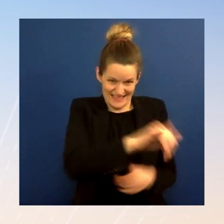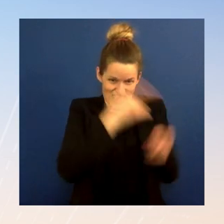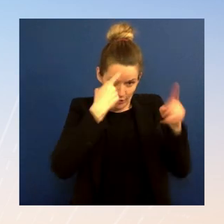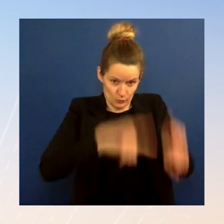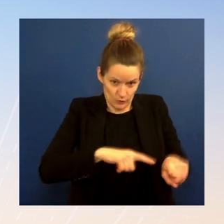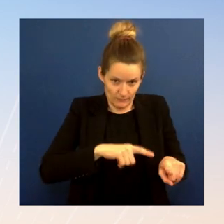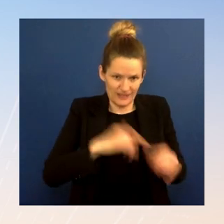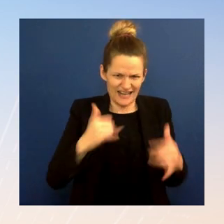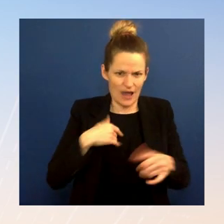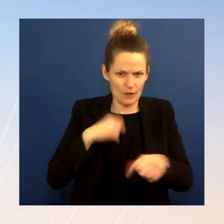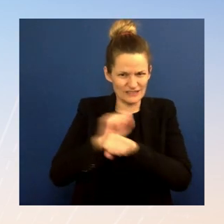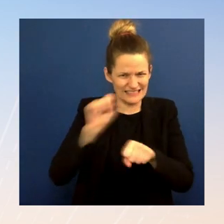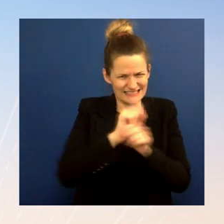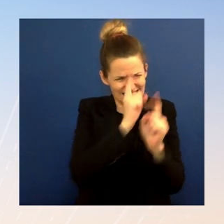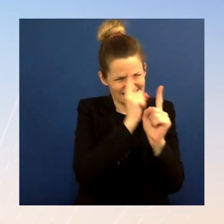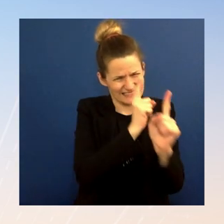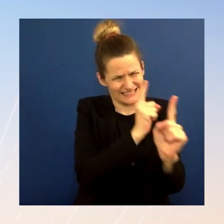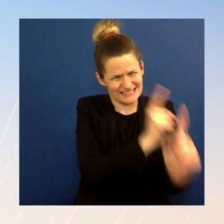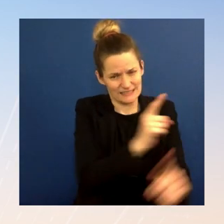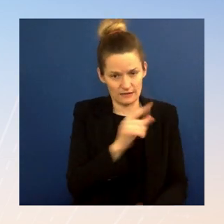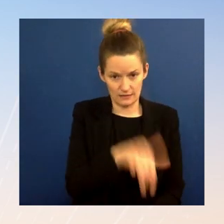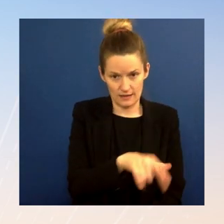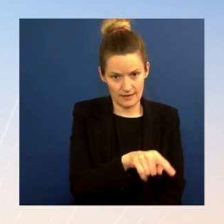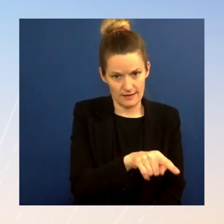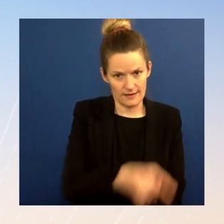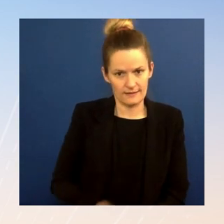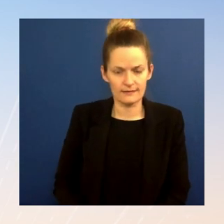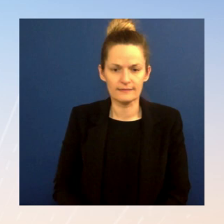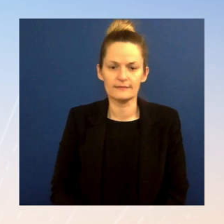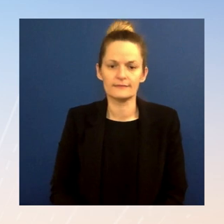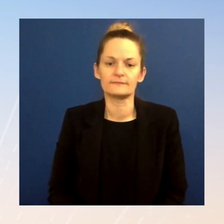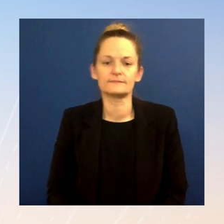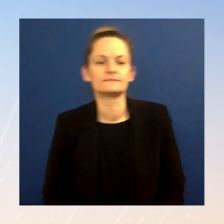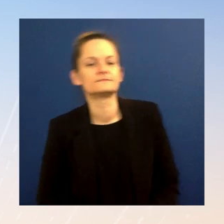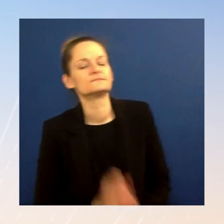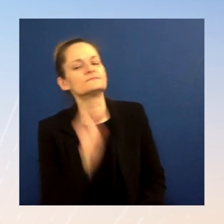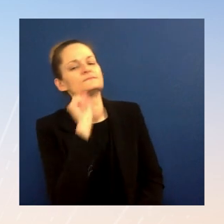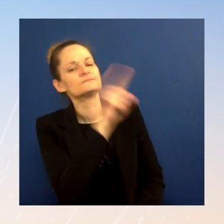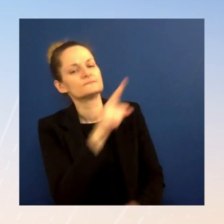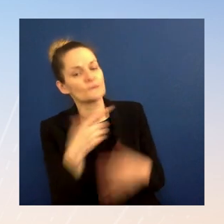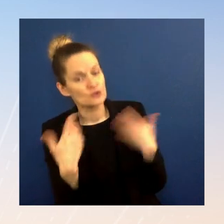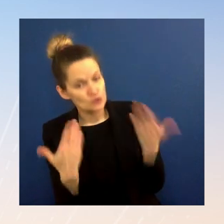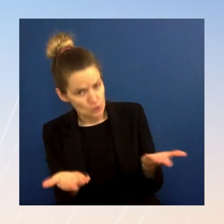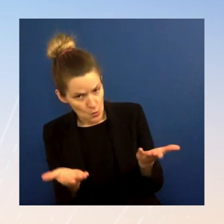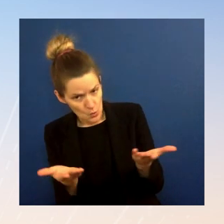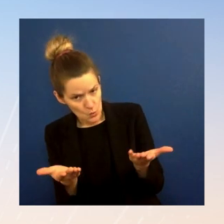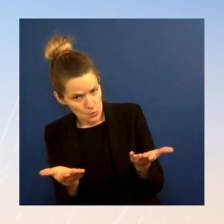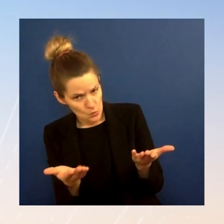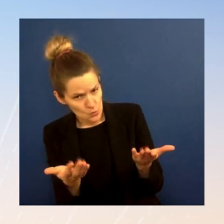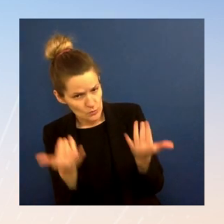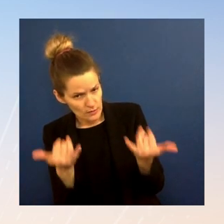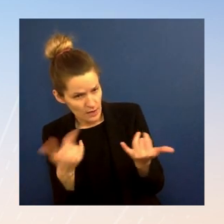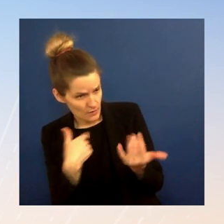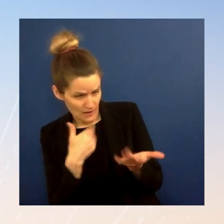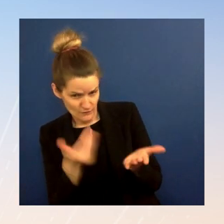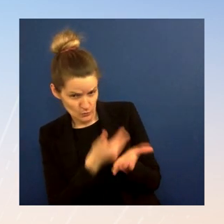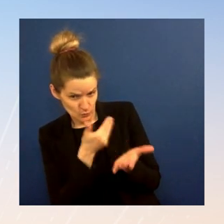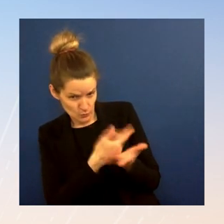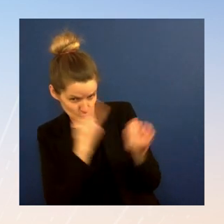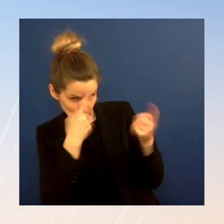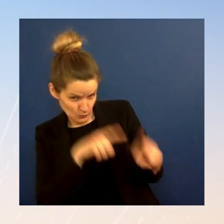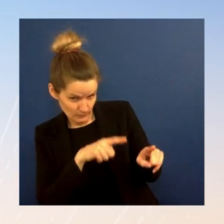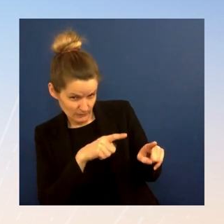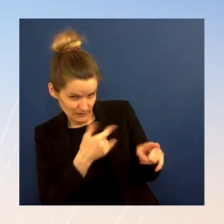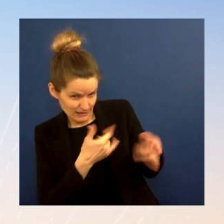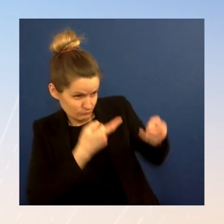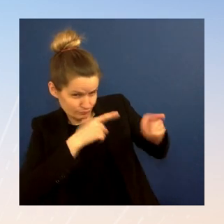says that Congress is required to review any new agreement. This is obviously not the same agreement that Obama worked on in 2015.